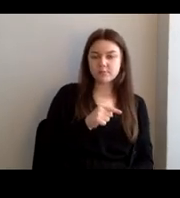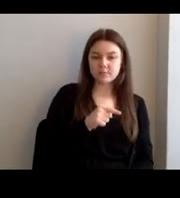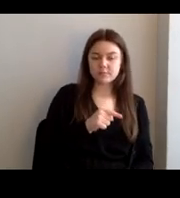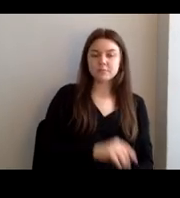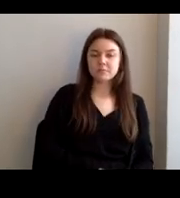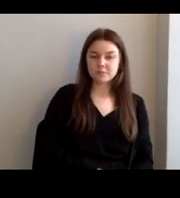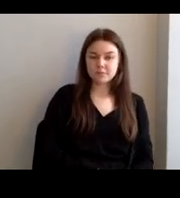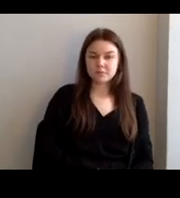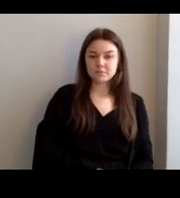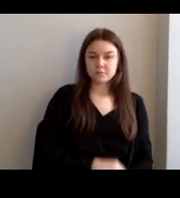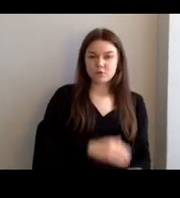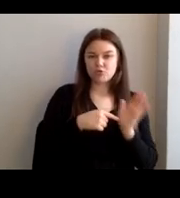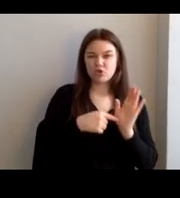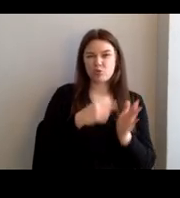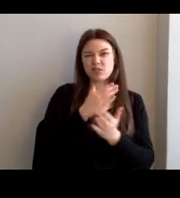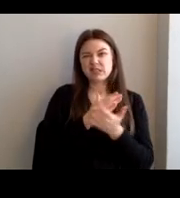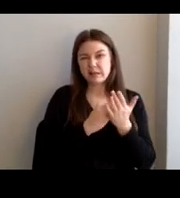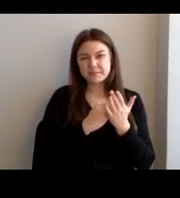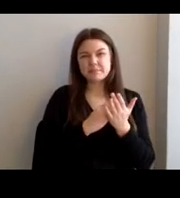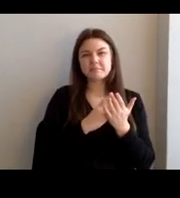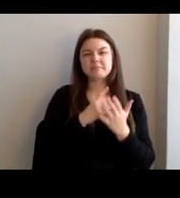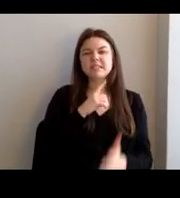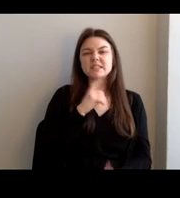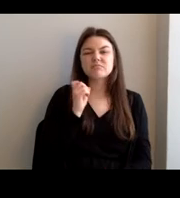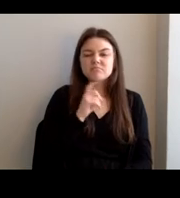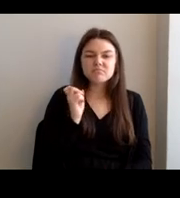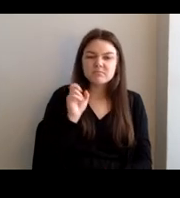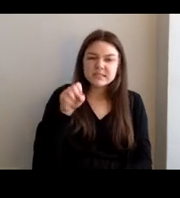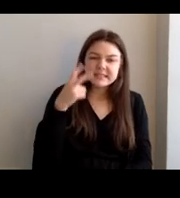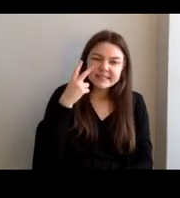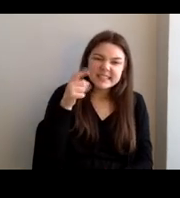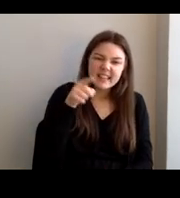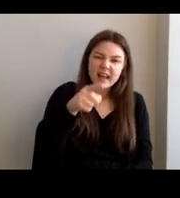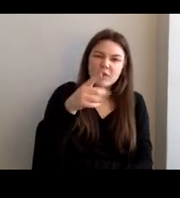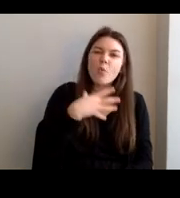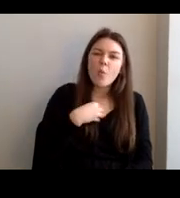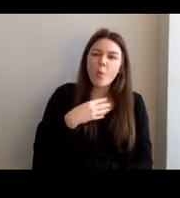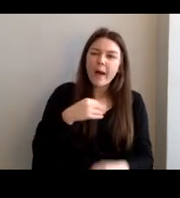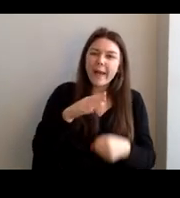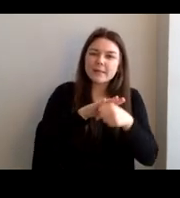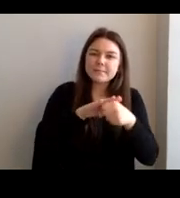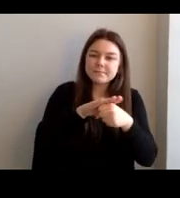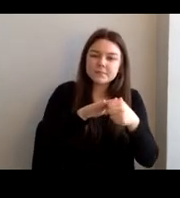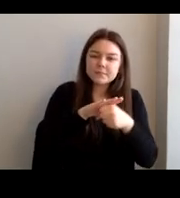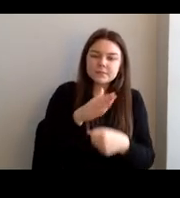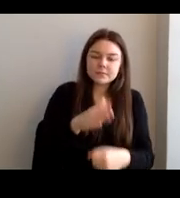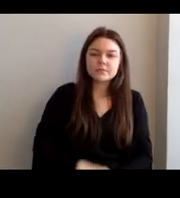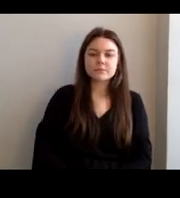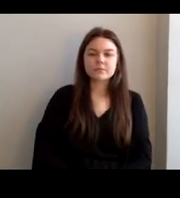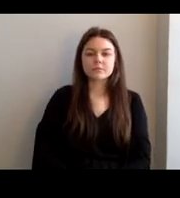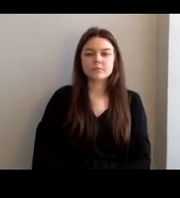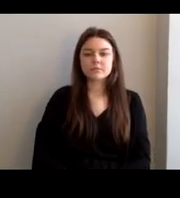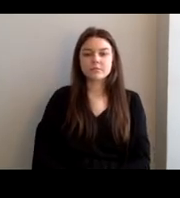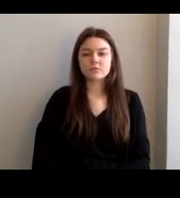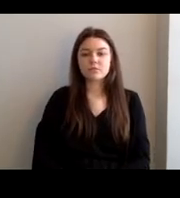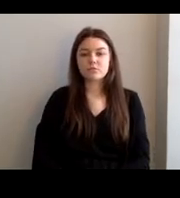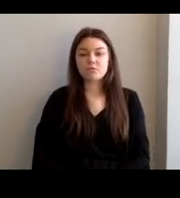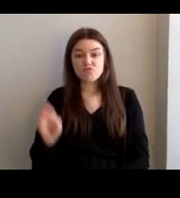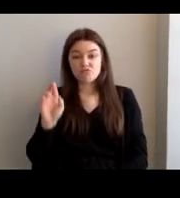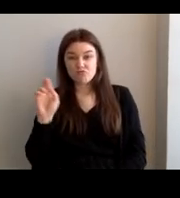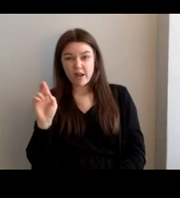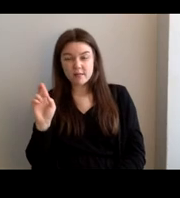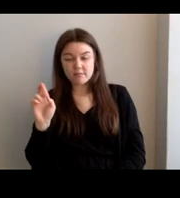that show some sign of dehydration, as you can see by that white area on the shell. And on my right-hand side, we